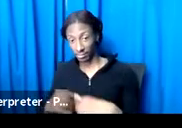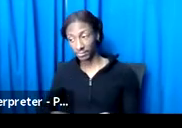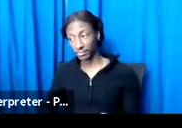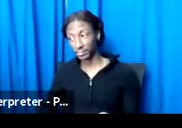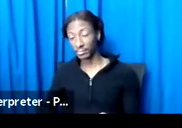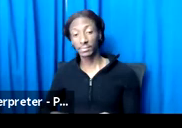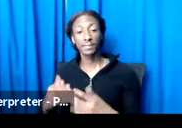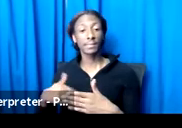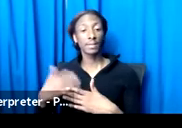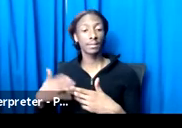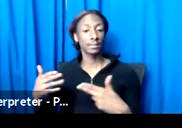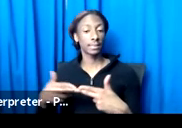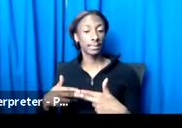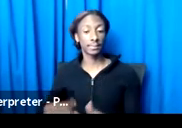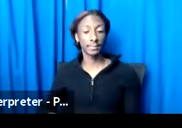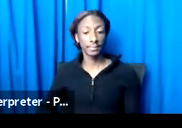Next slide.